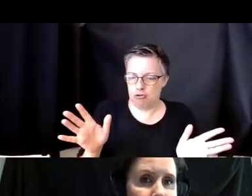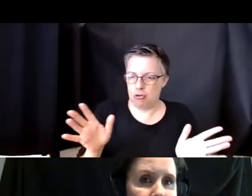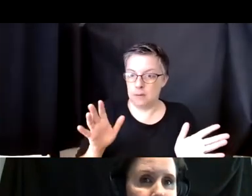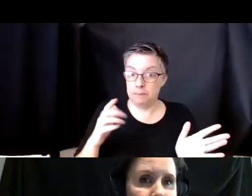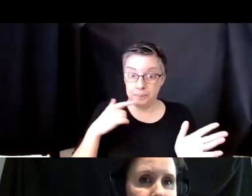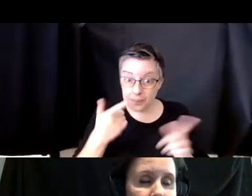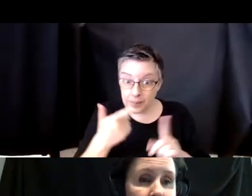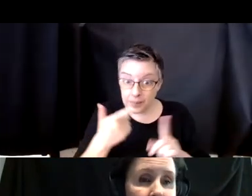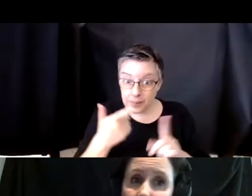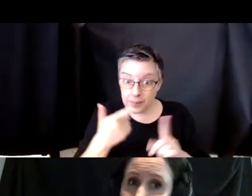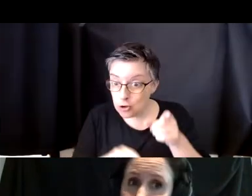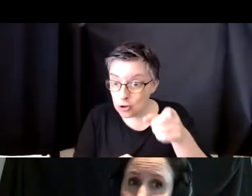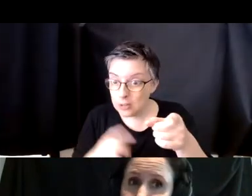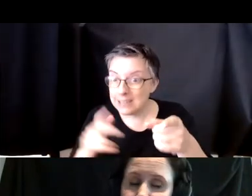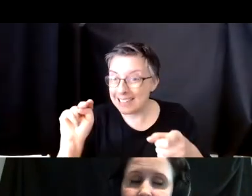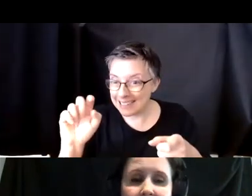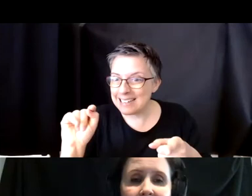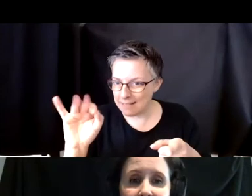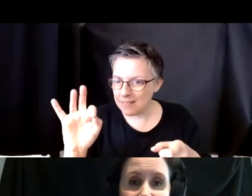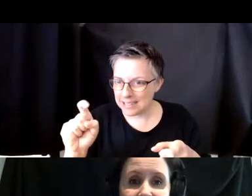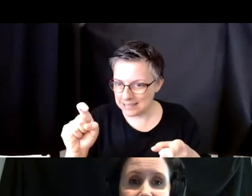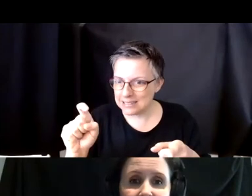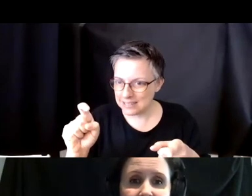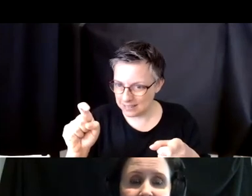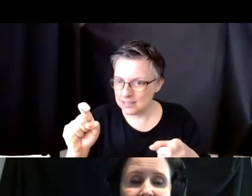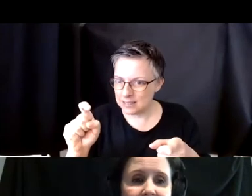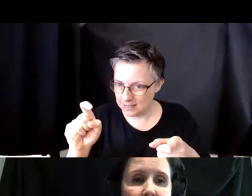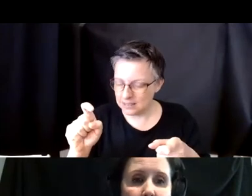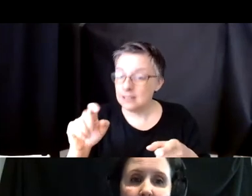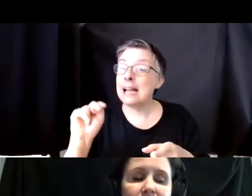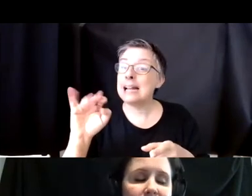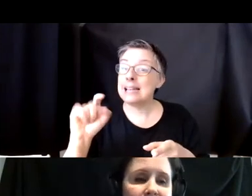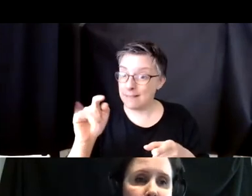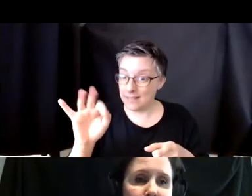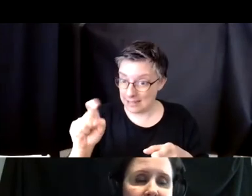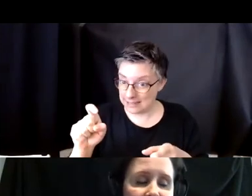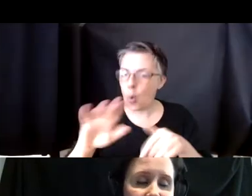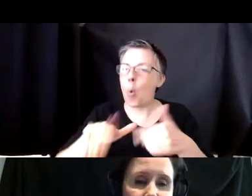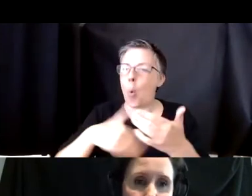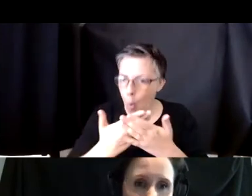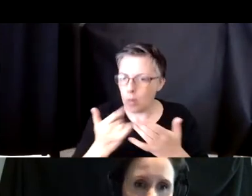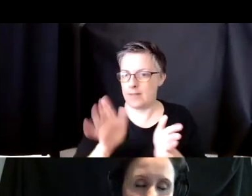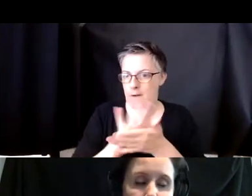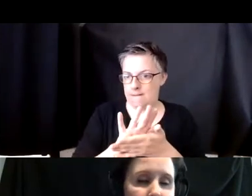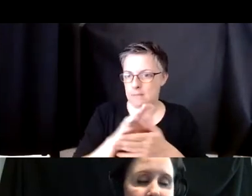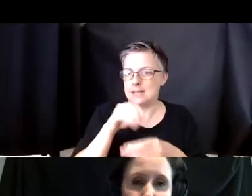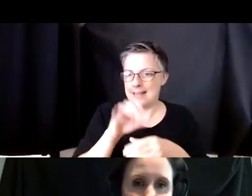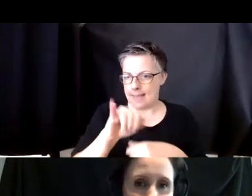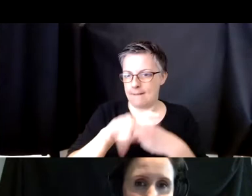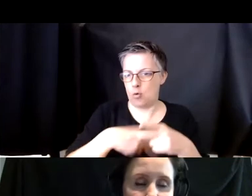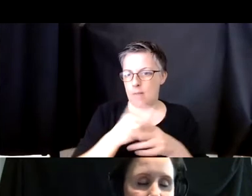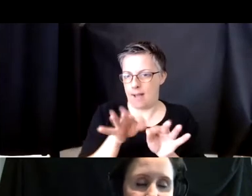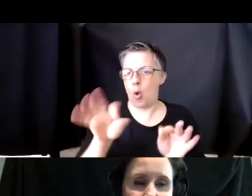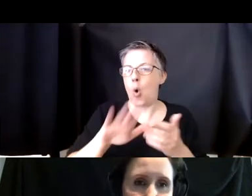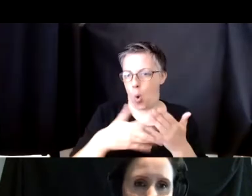film comes from? Netflix. Netflix does all of their films in this format. All of their